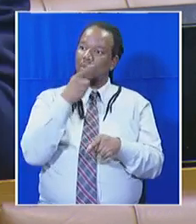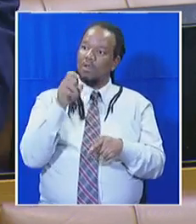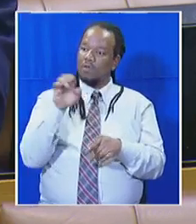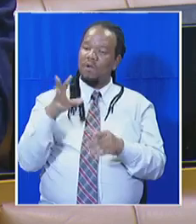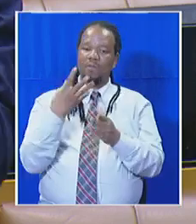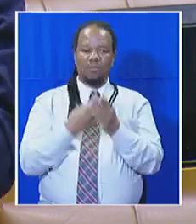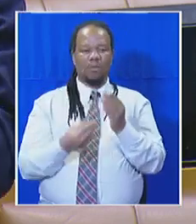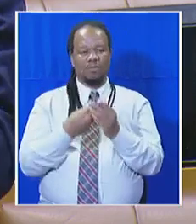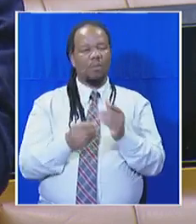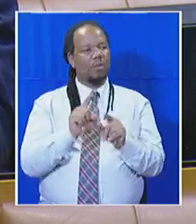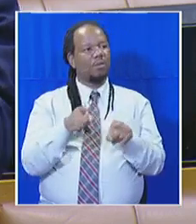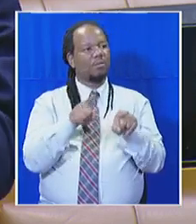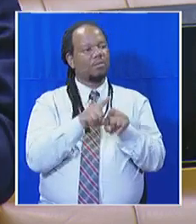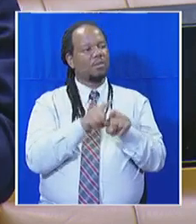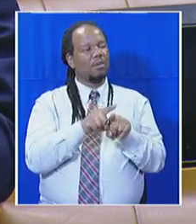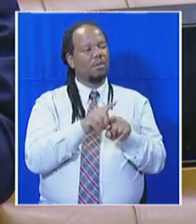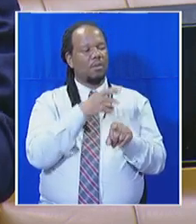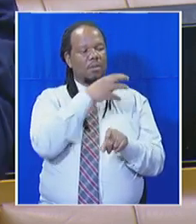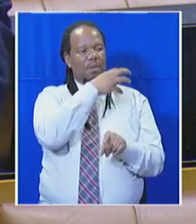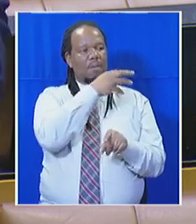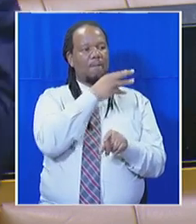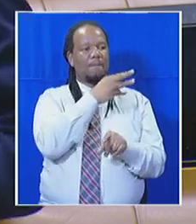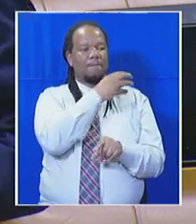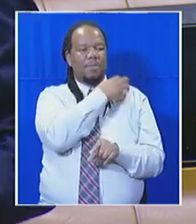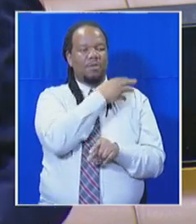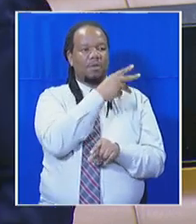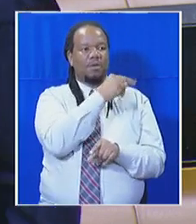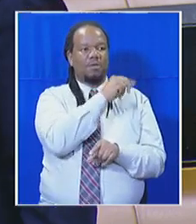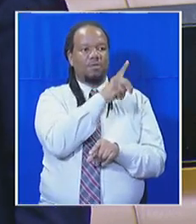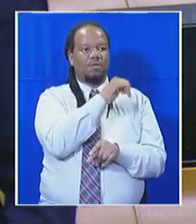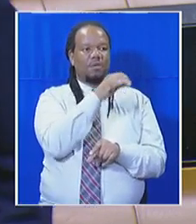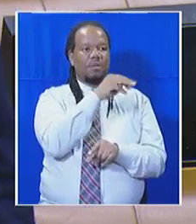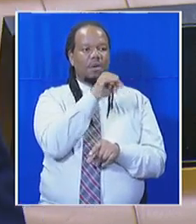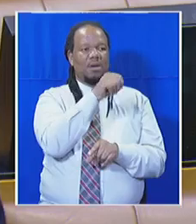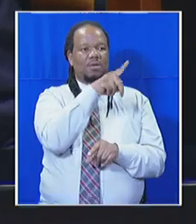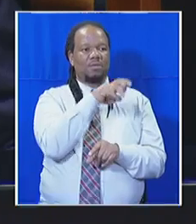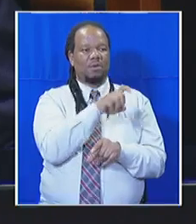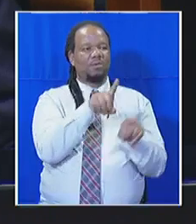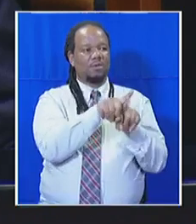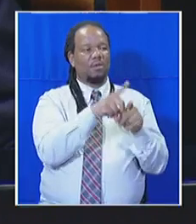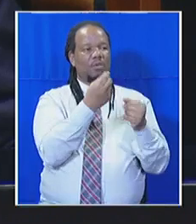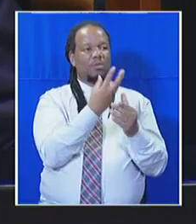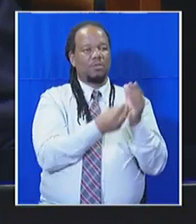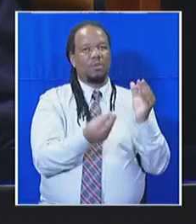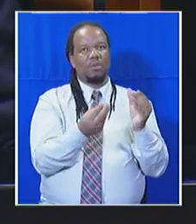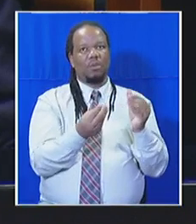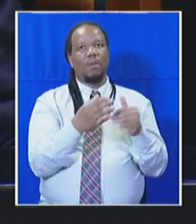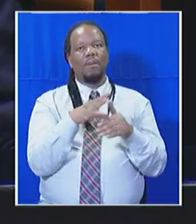Brablade Nzimande before he goes on to withdraw. Thank you very much. Honorable